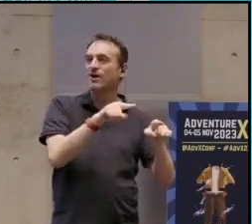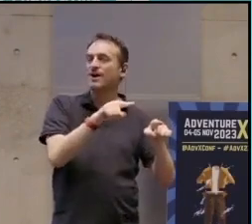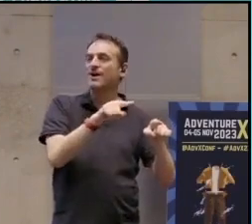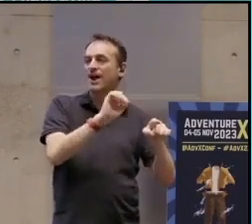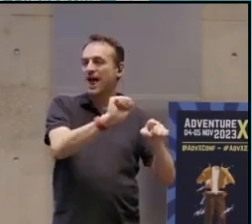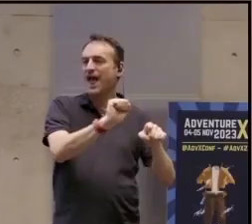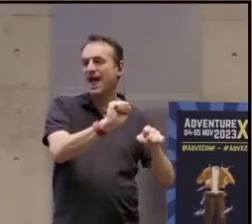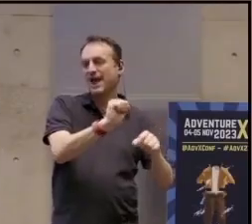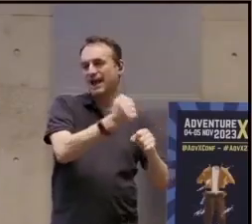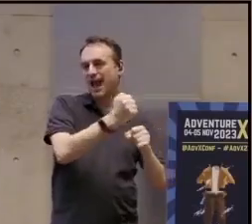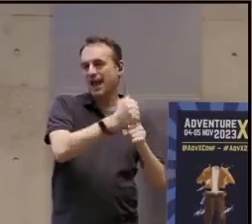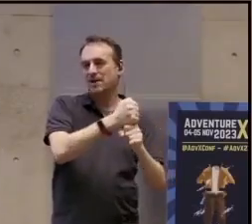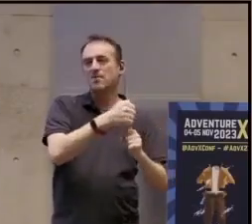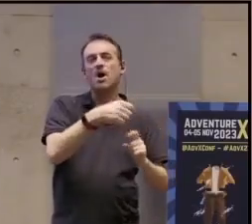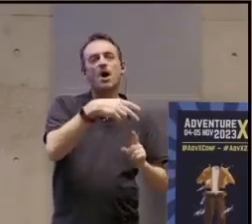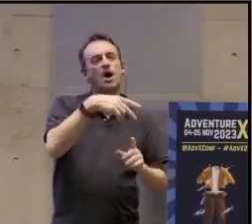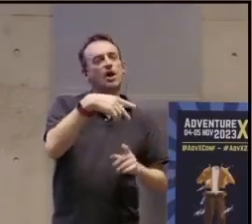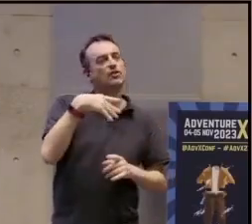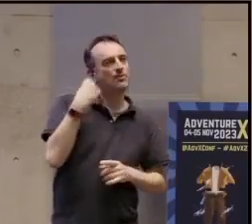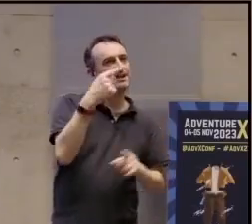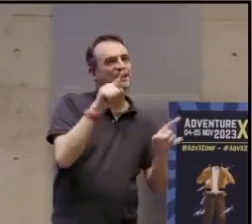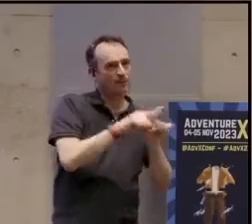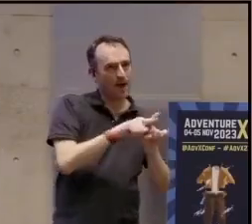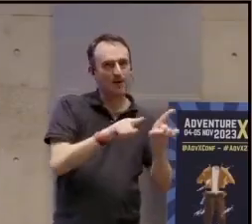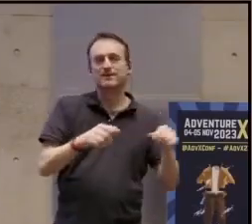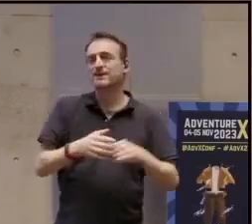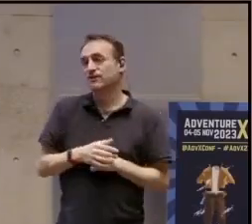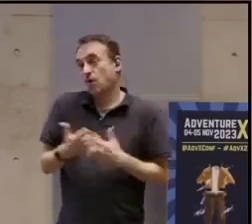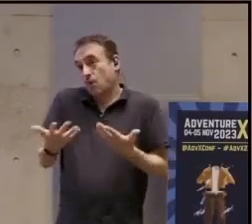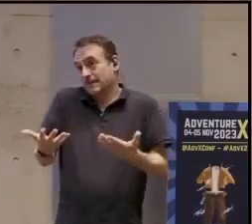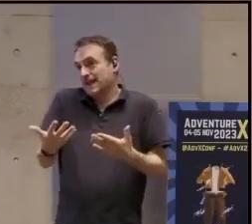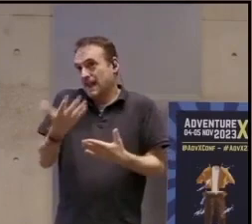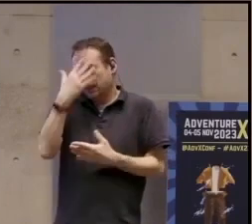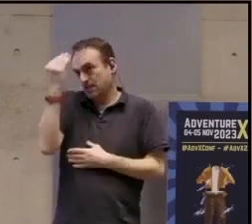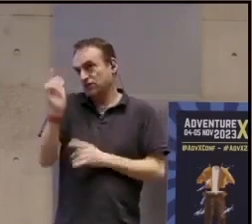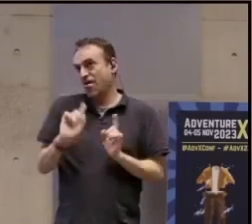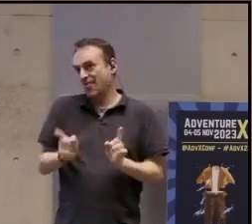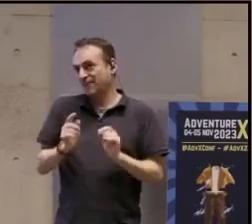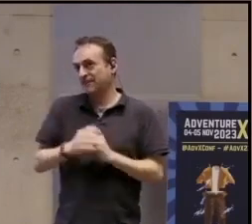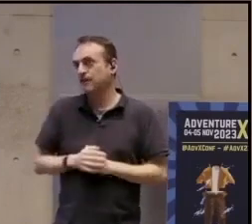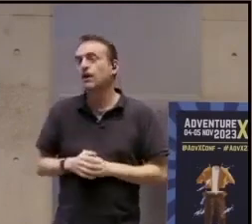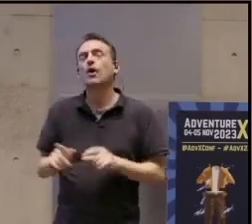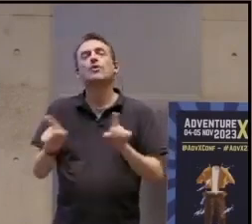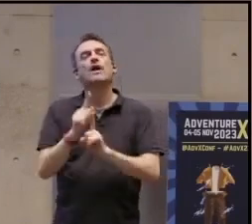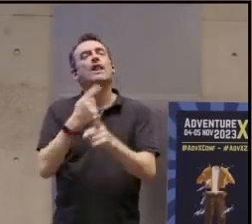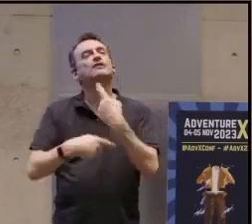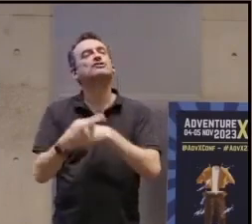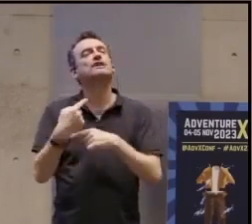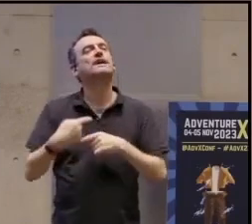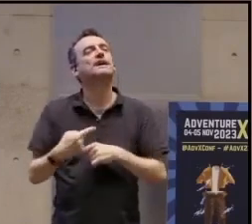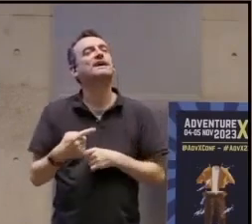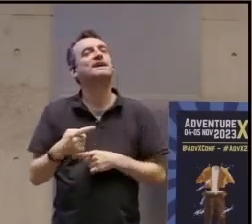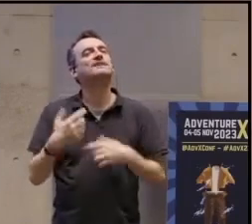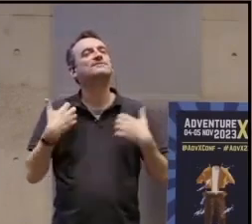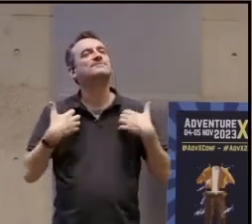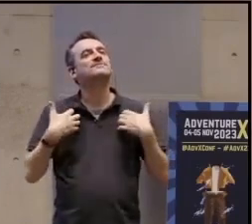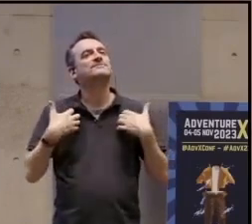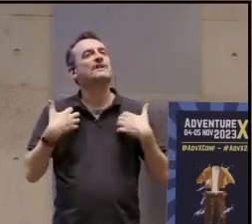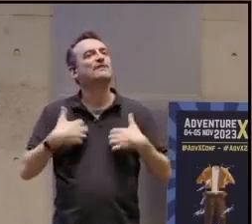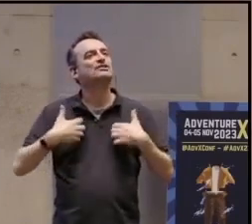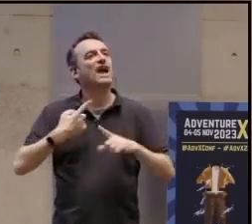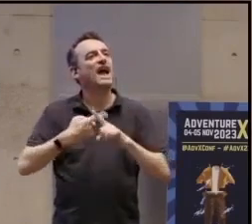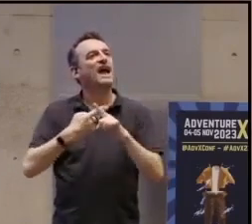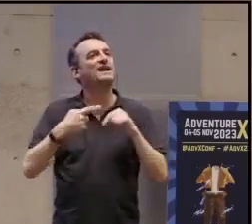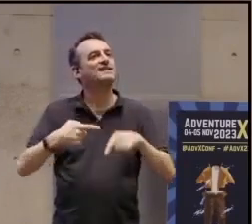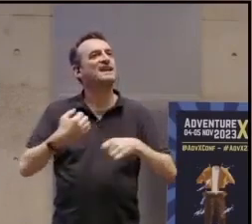But we also exhibited the game last year at AdventureX. So some of you who were here last year may